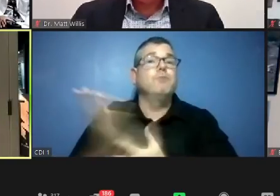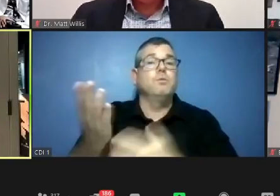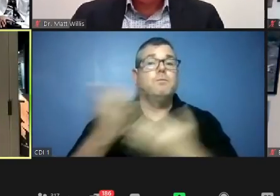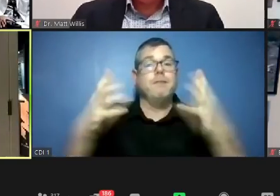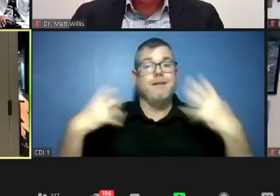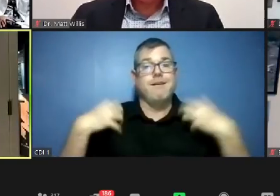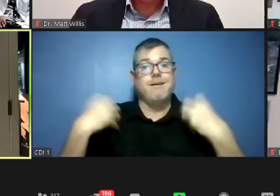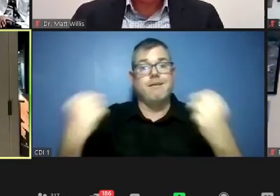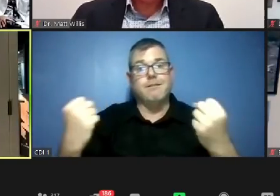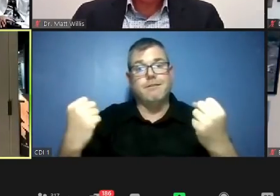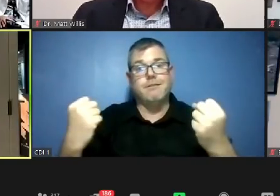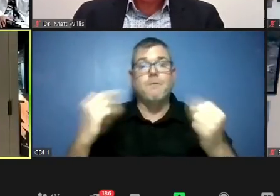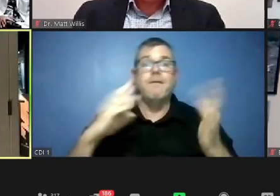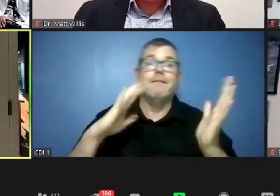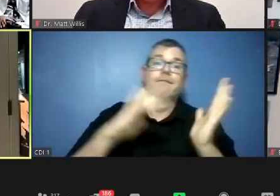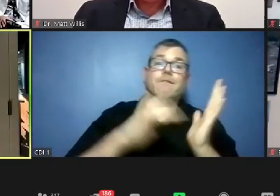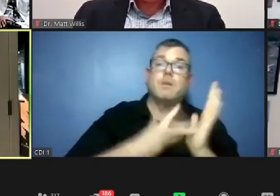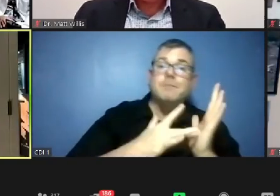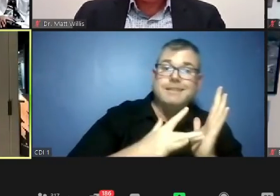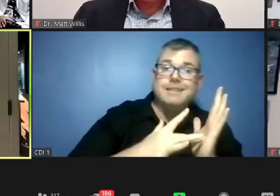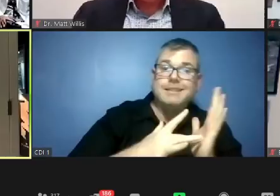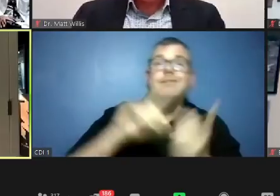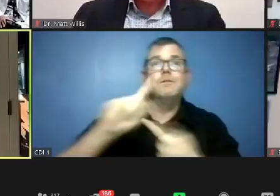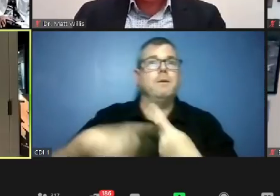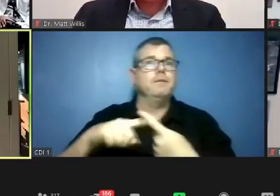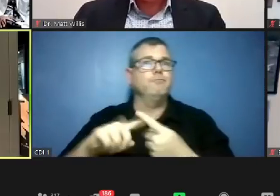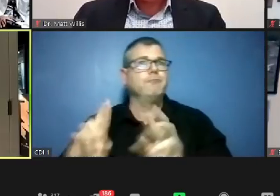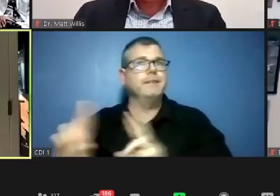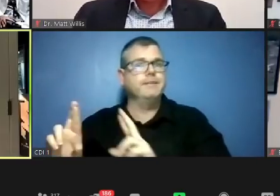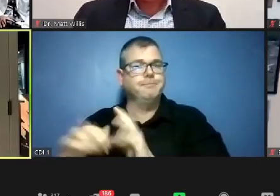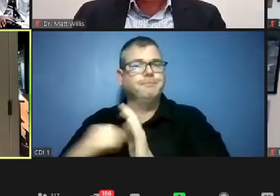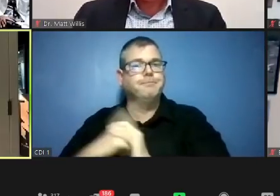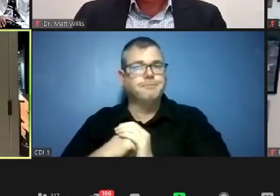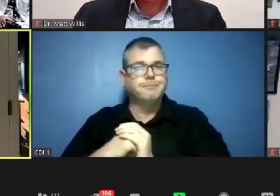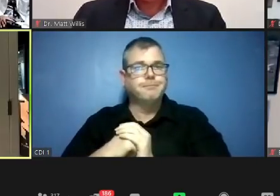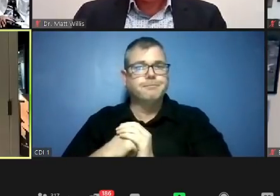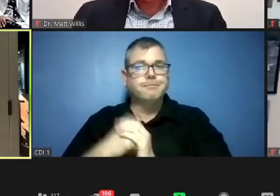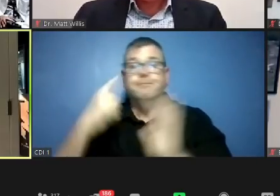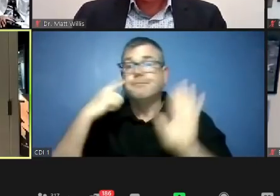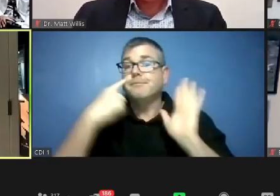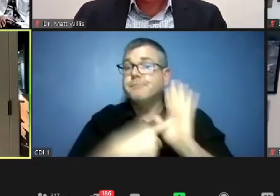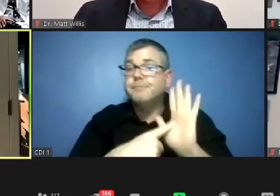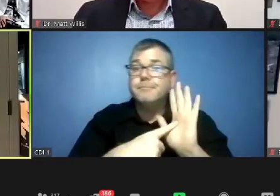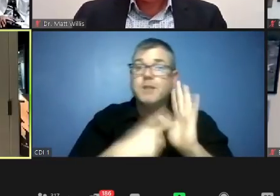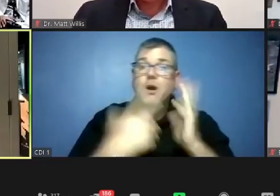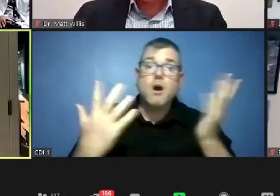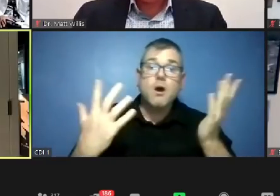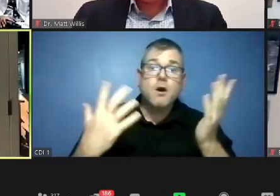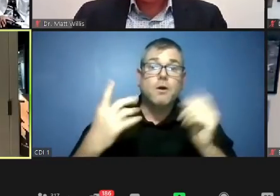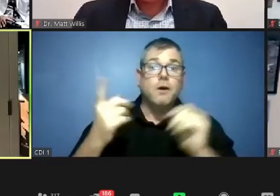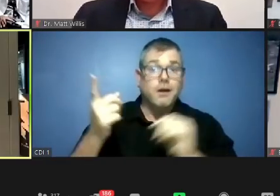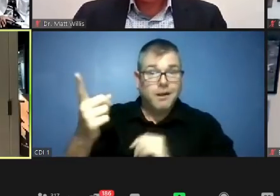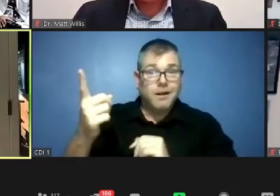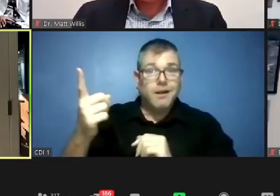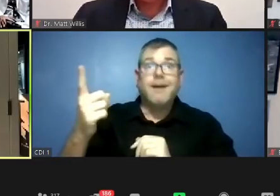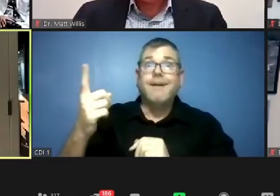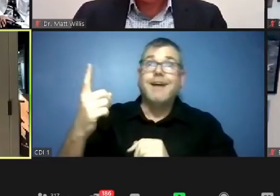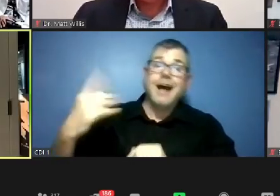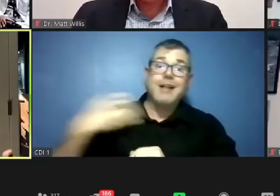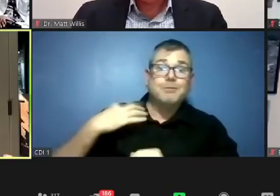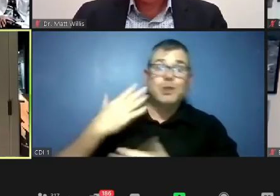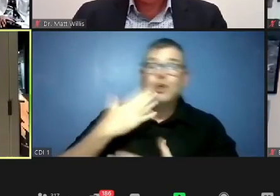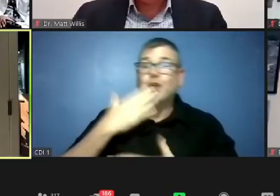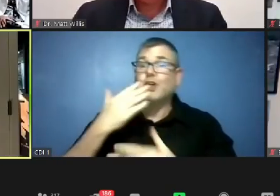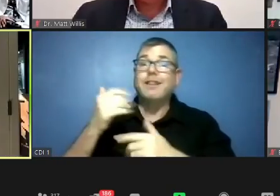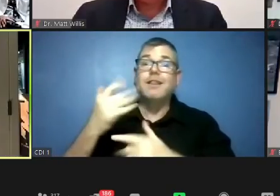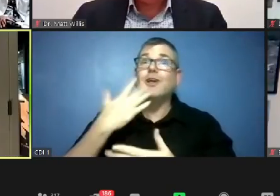So it's not a matter of just, hey, you're eligible, good luck. It is a matter of, hey, you are now eligible and here are the options that are